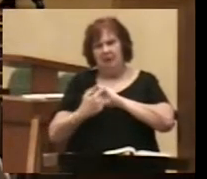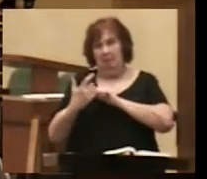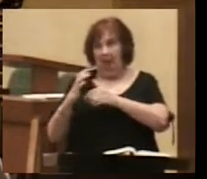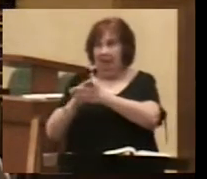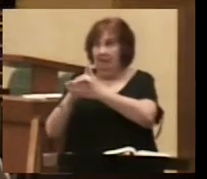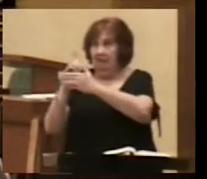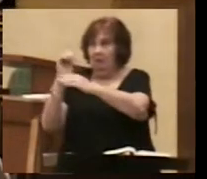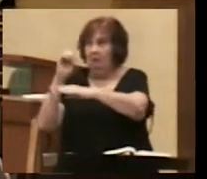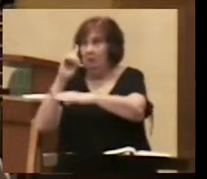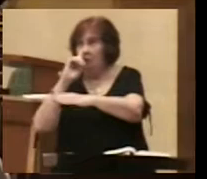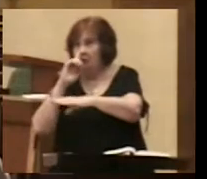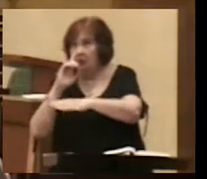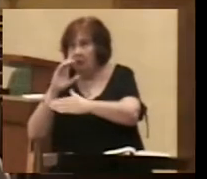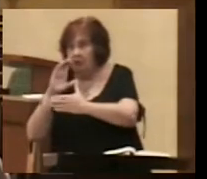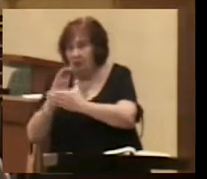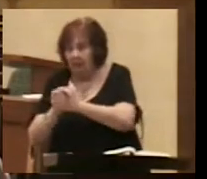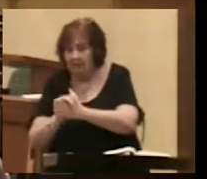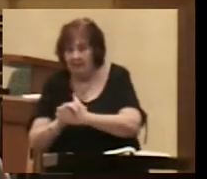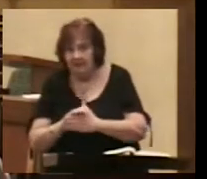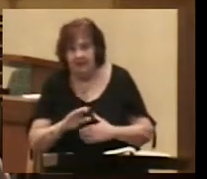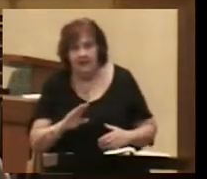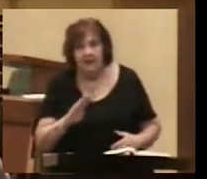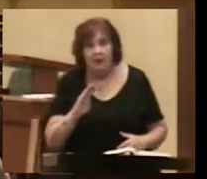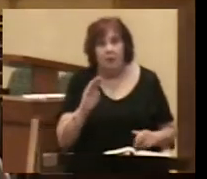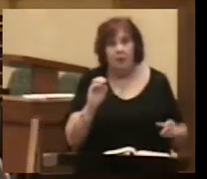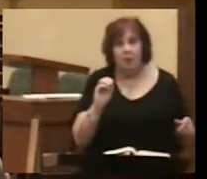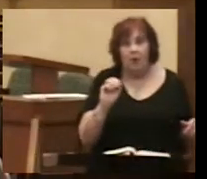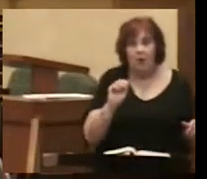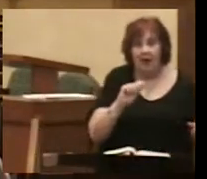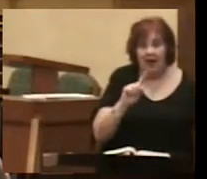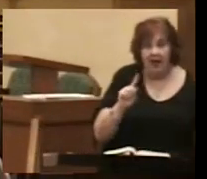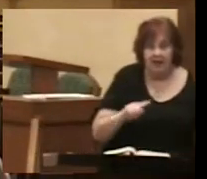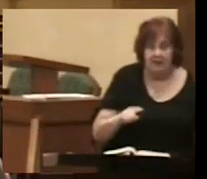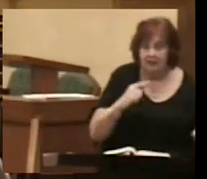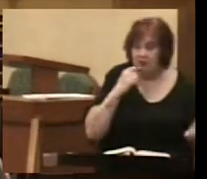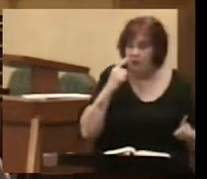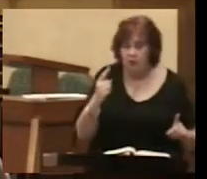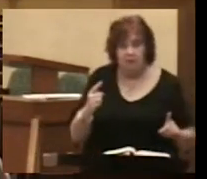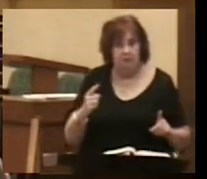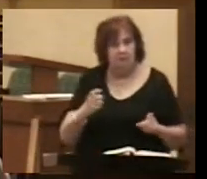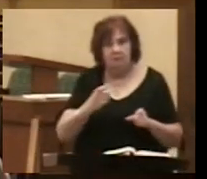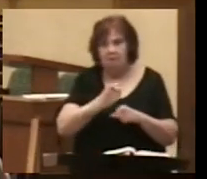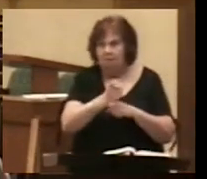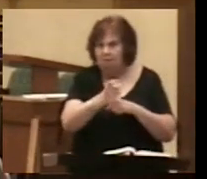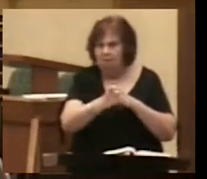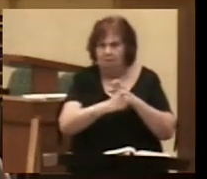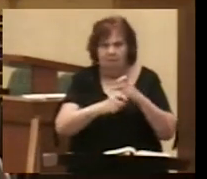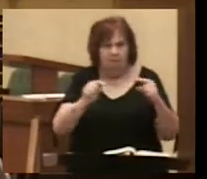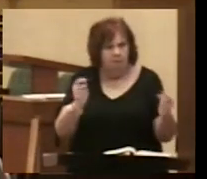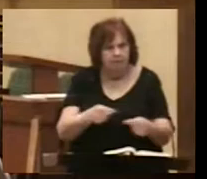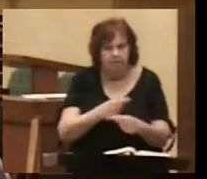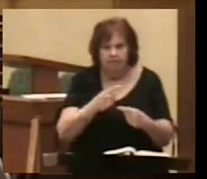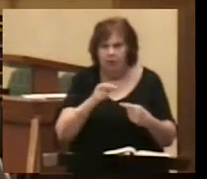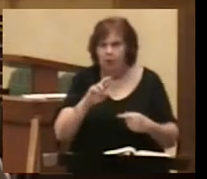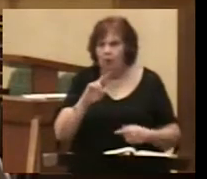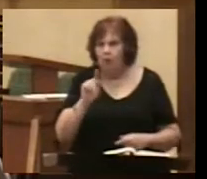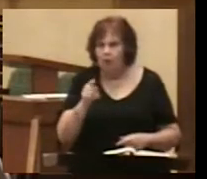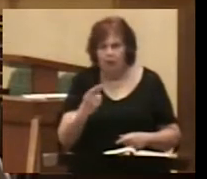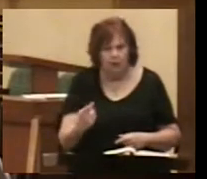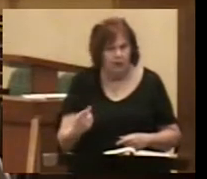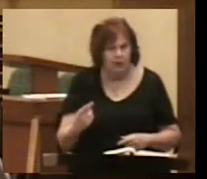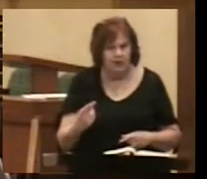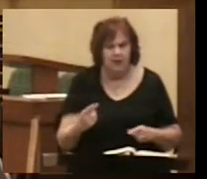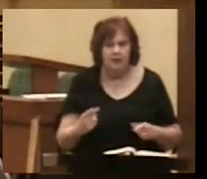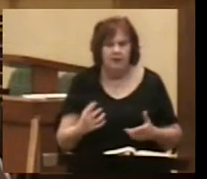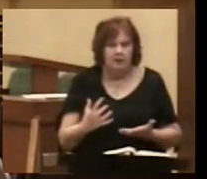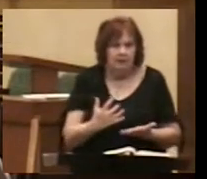Boaz warned his people not to ridicule or harm Ruth as she gleaned from the fields the leftovers so that she